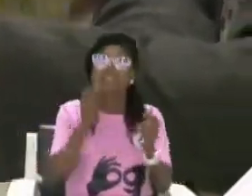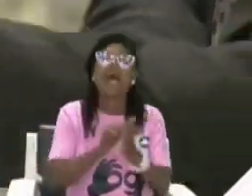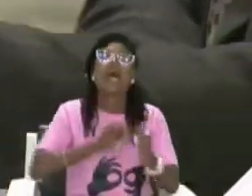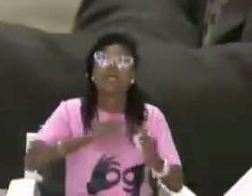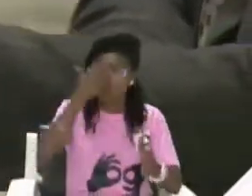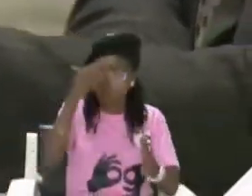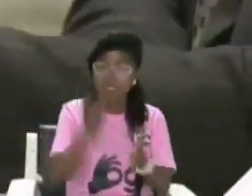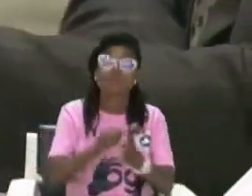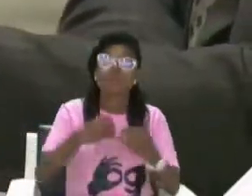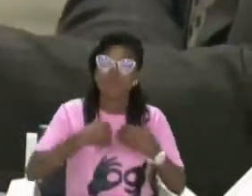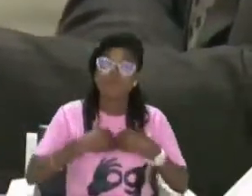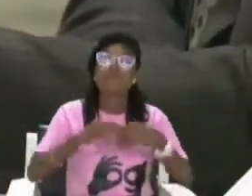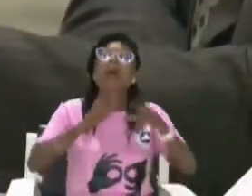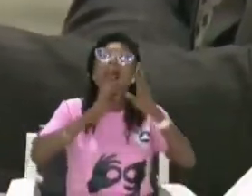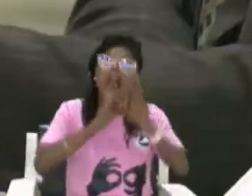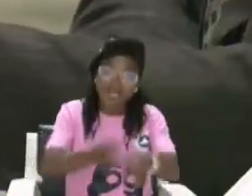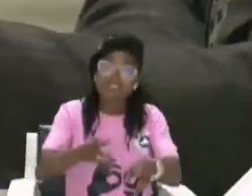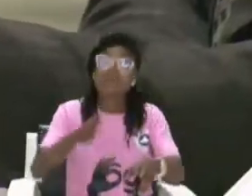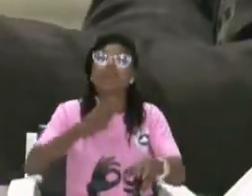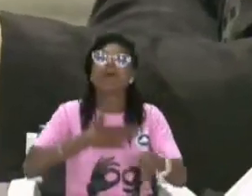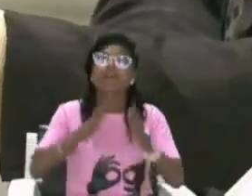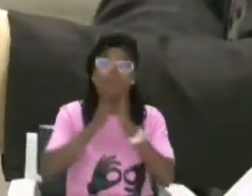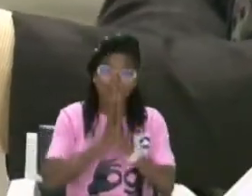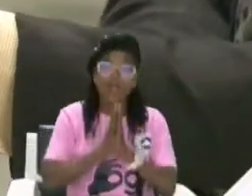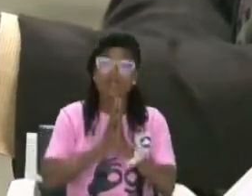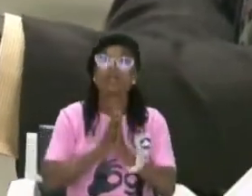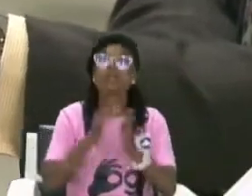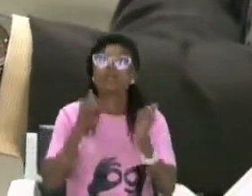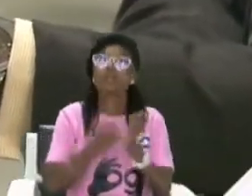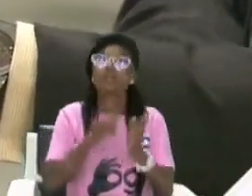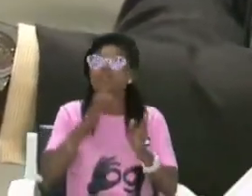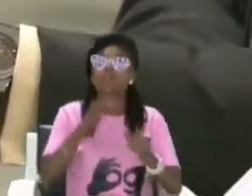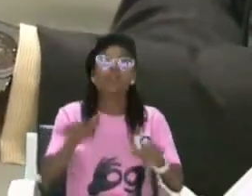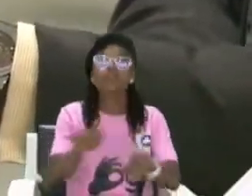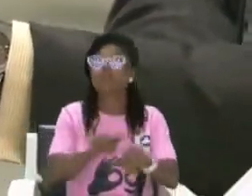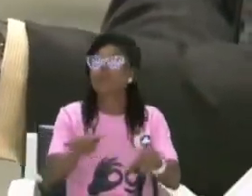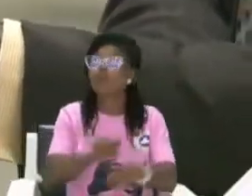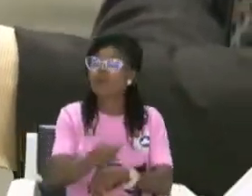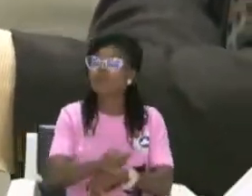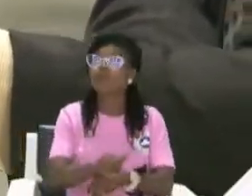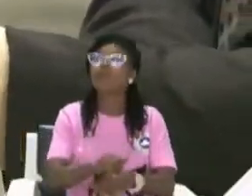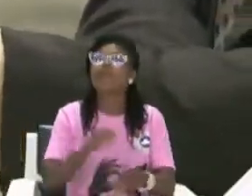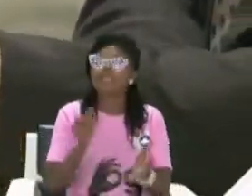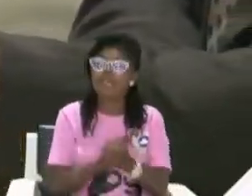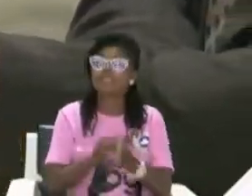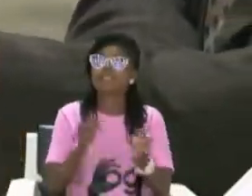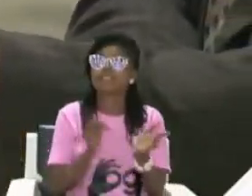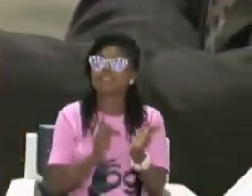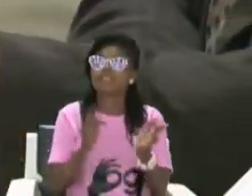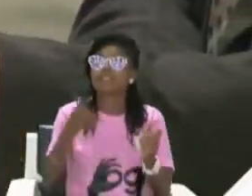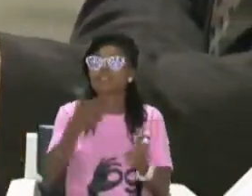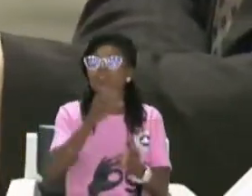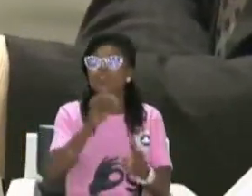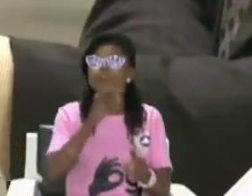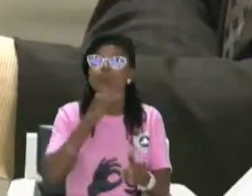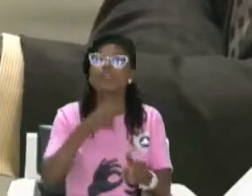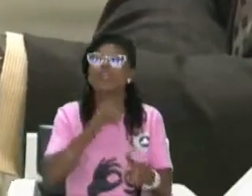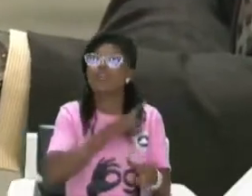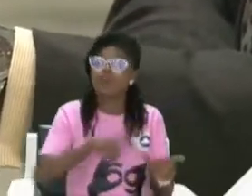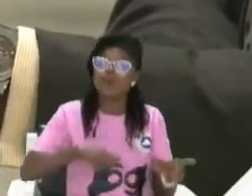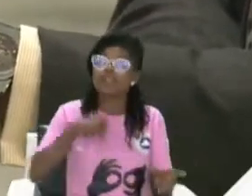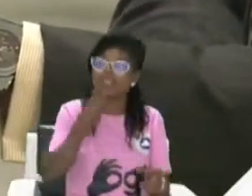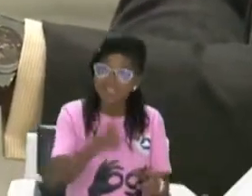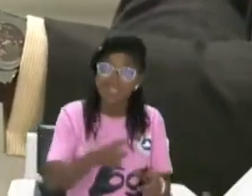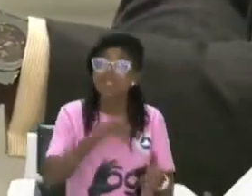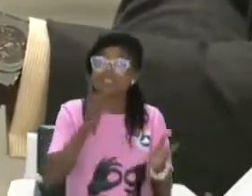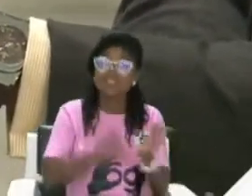prayer. That is why this accident could happen. It is not common at Holy Communion service that Daddy will say, and the Lord say, and the Lord say.